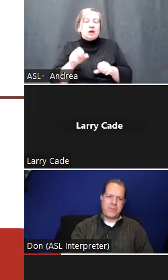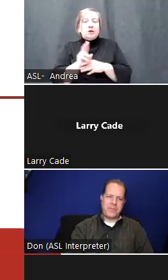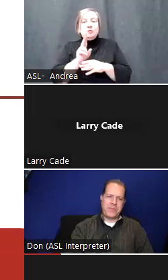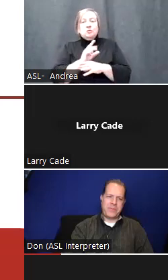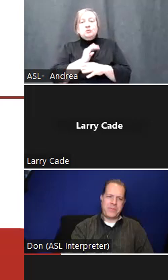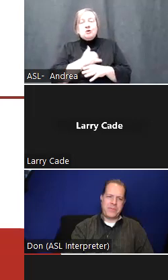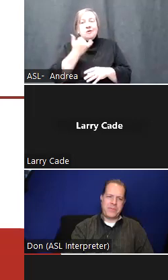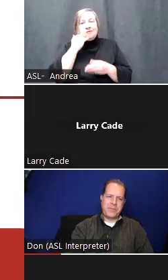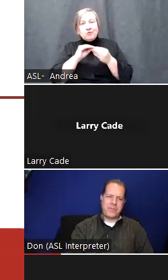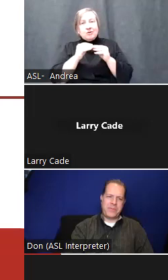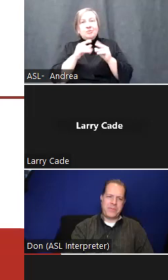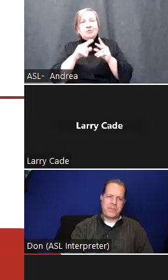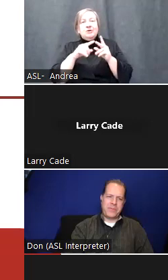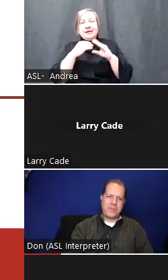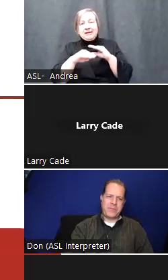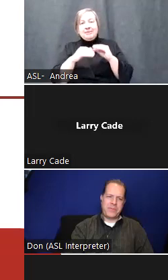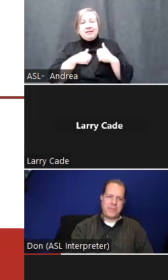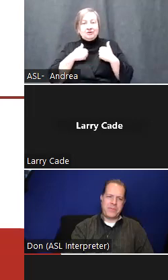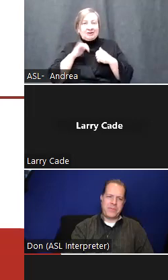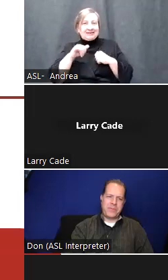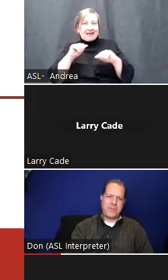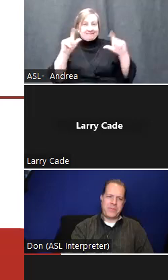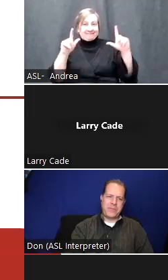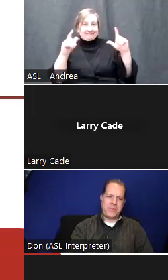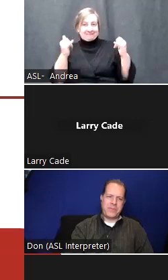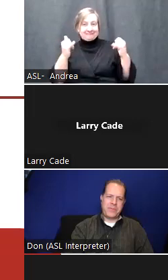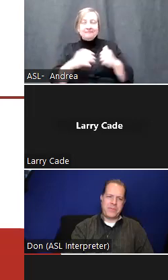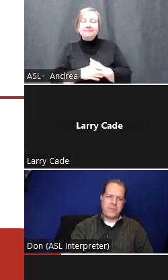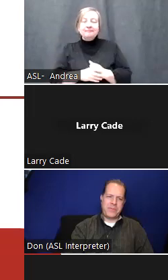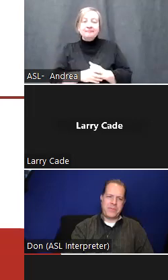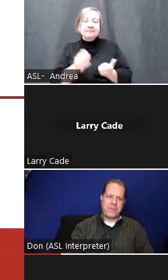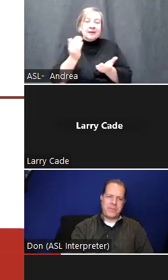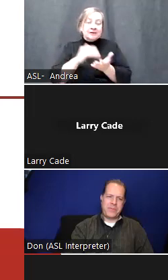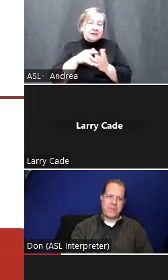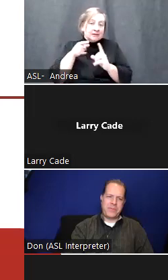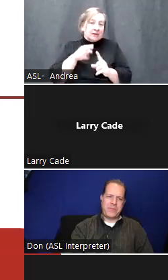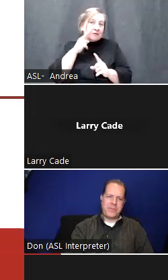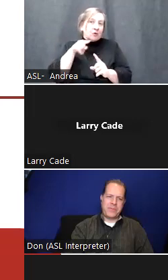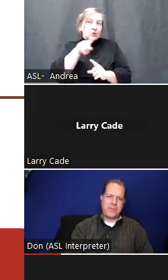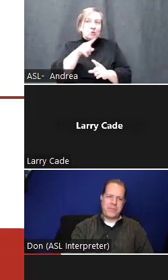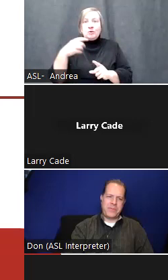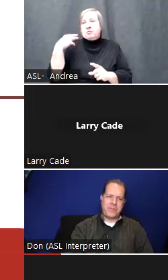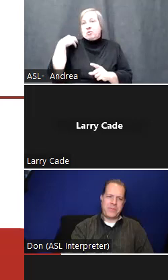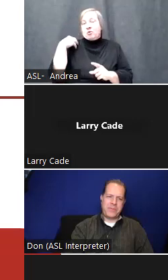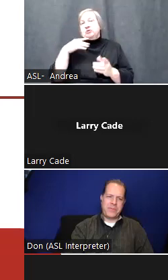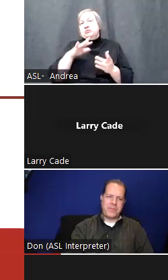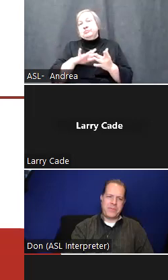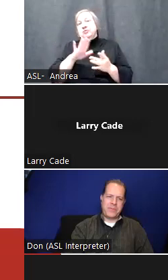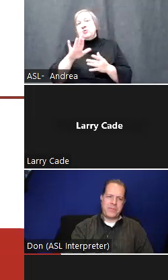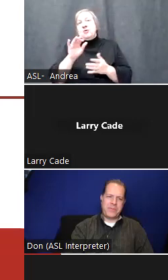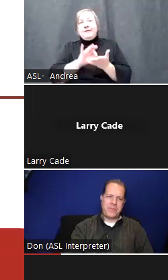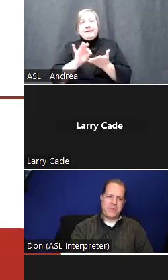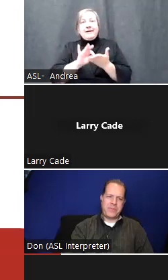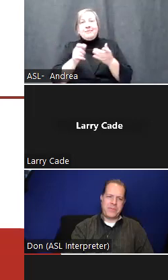phone number and email address that you see listed here on the screen, again, specifically for you as employers to reach your account management